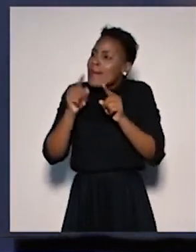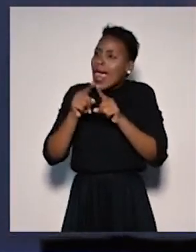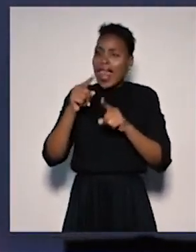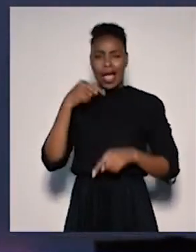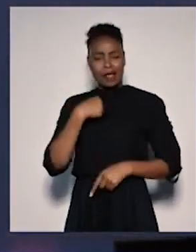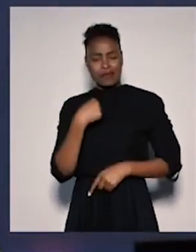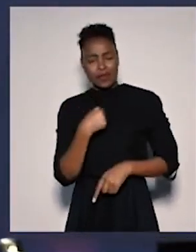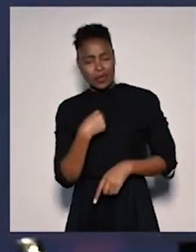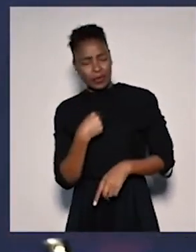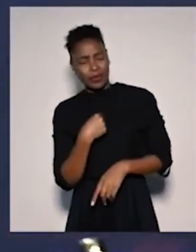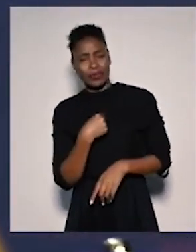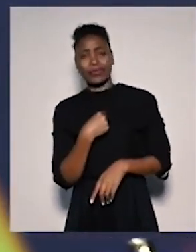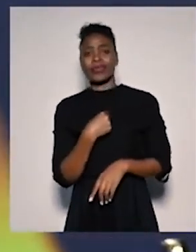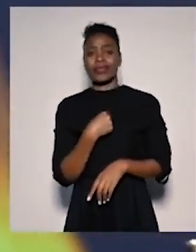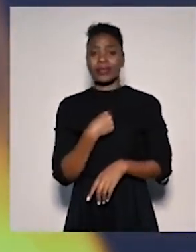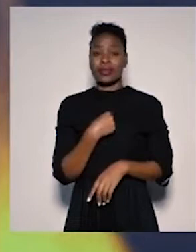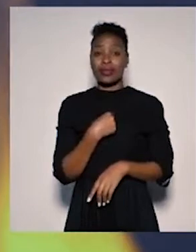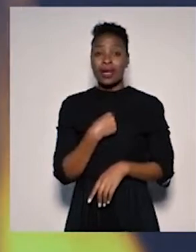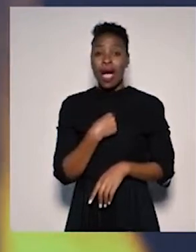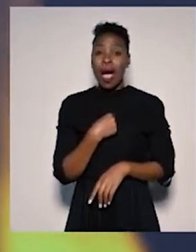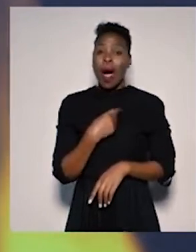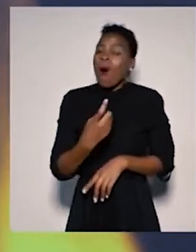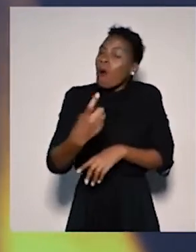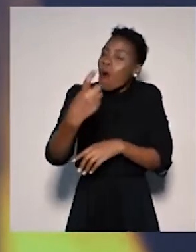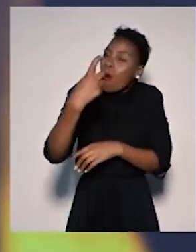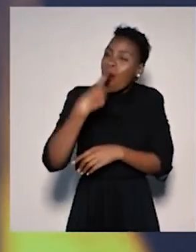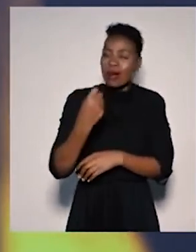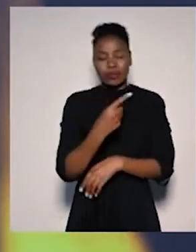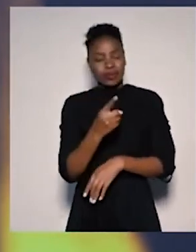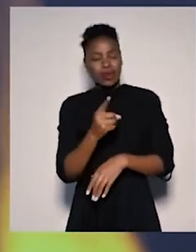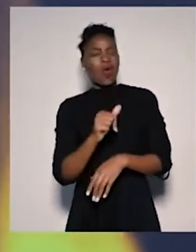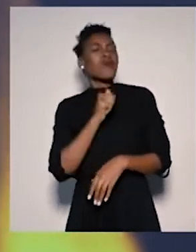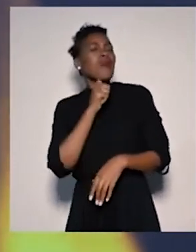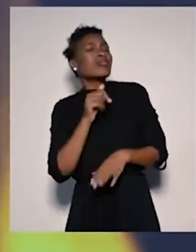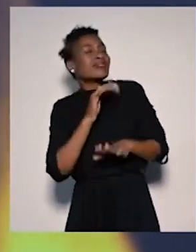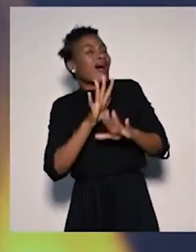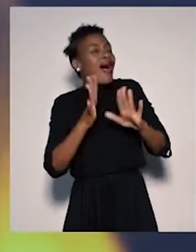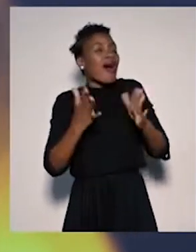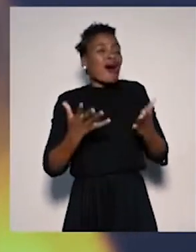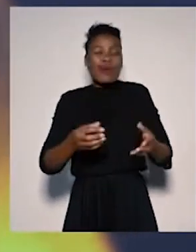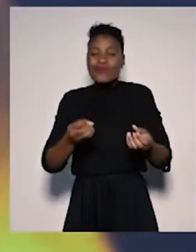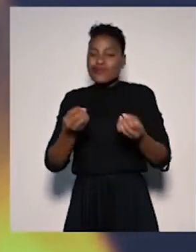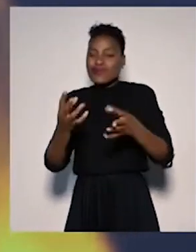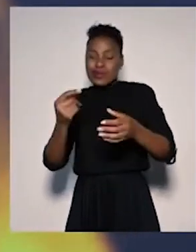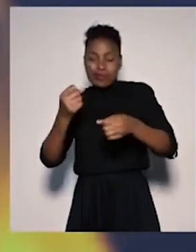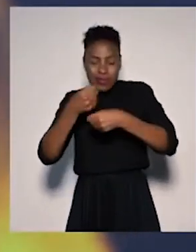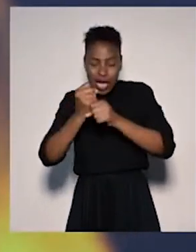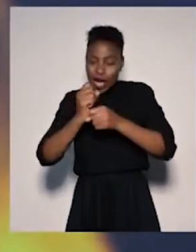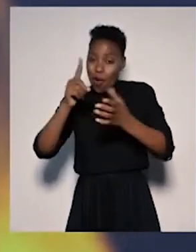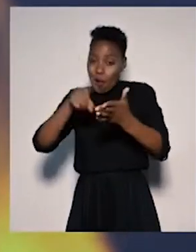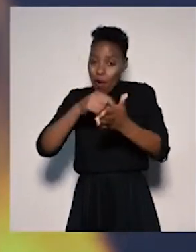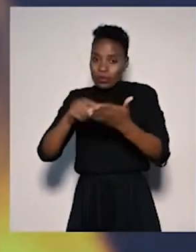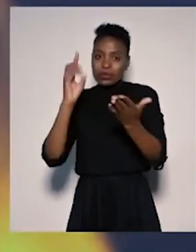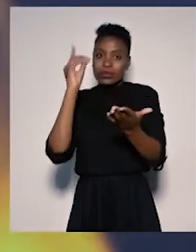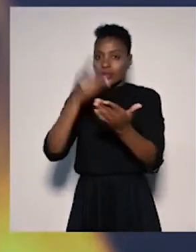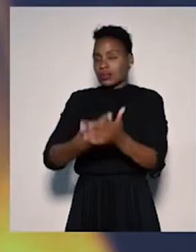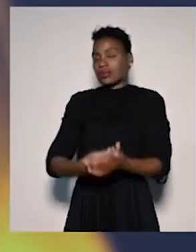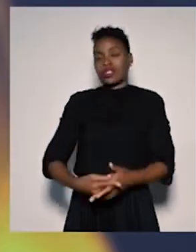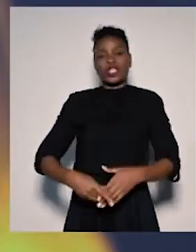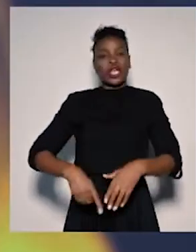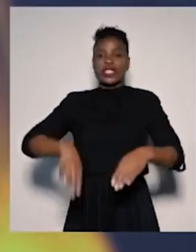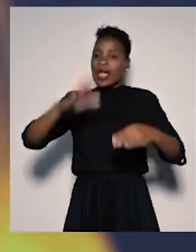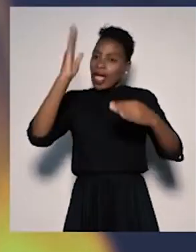God calls on you this morning. No matter how much you've made the wrong decisions, it's not the end of your